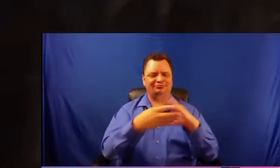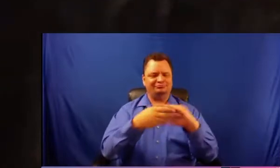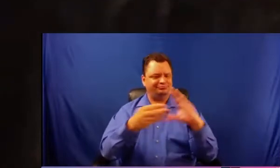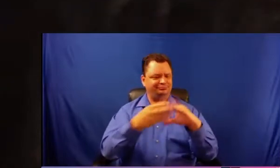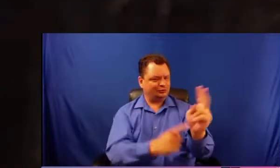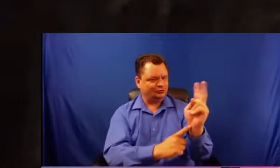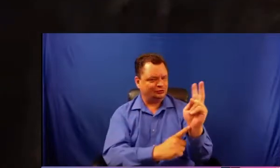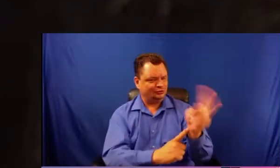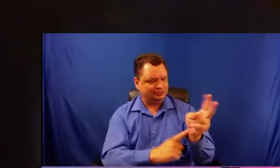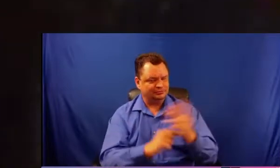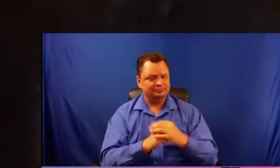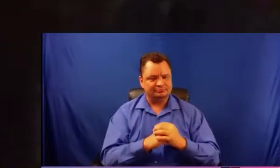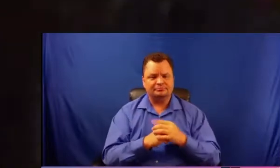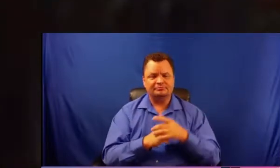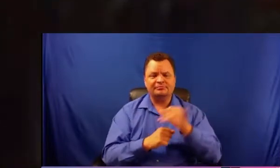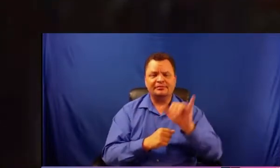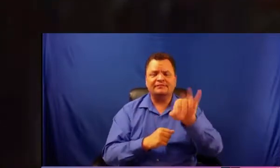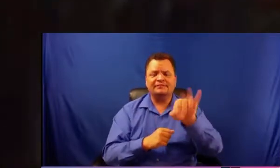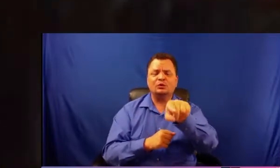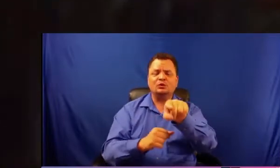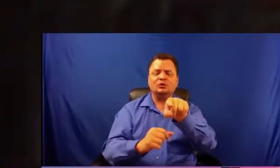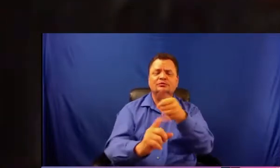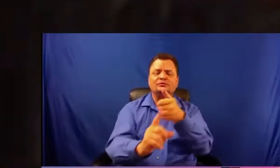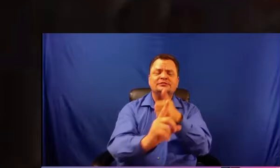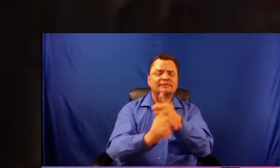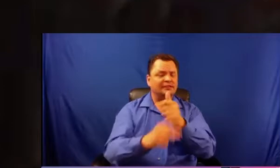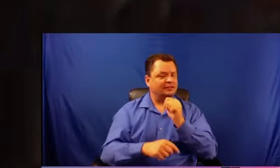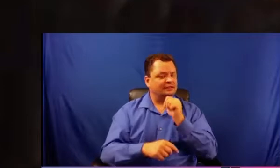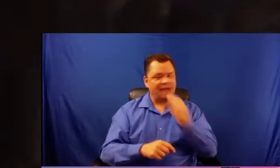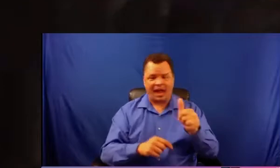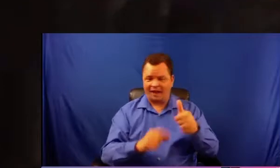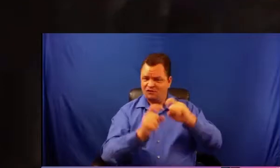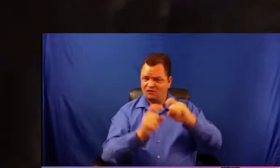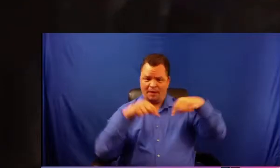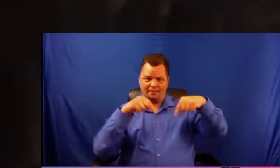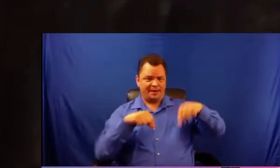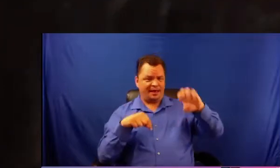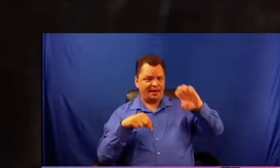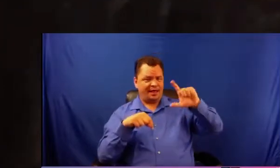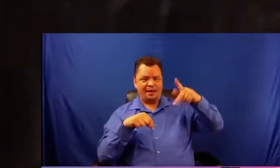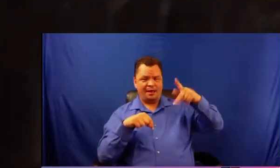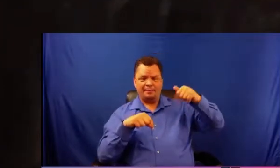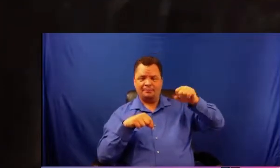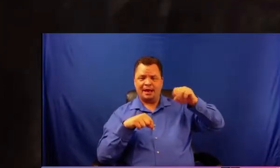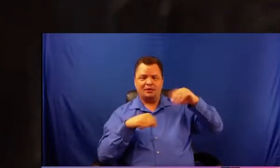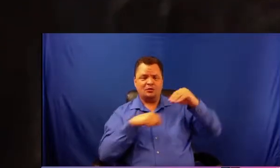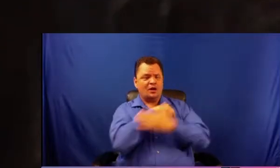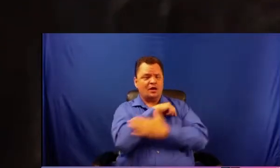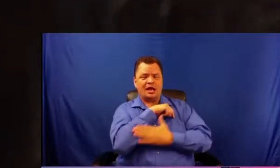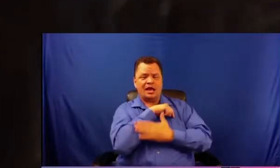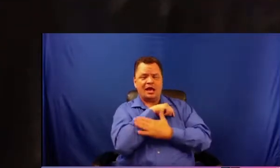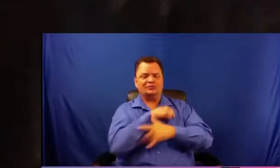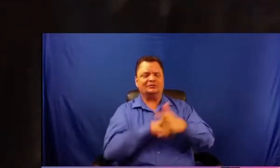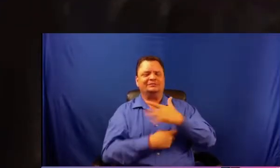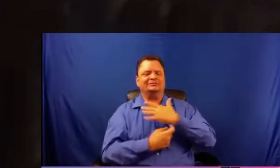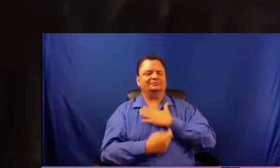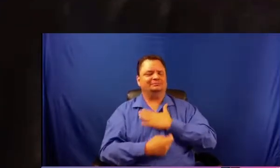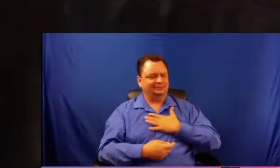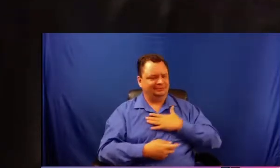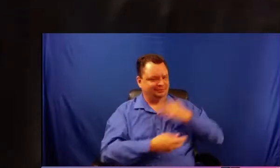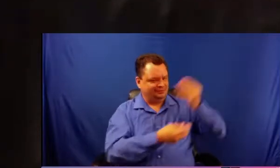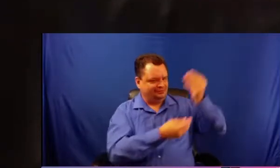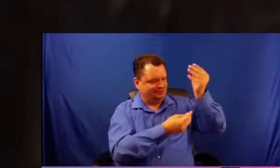and you wish to speak at our meeting to let us know that as well, where your home county